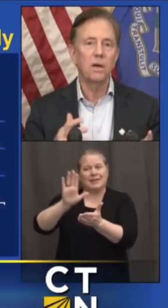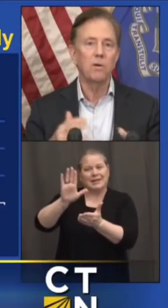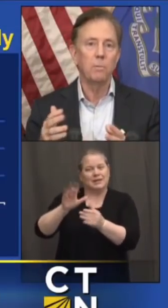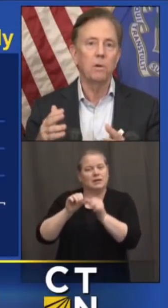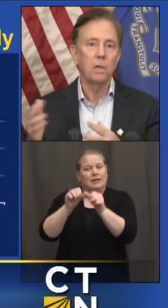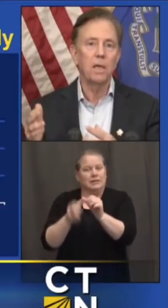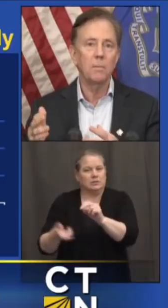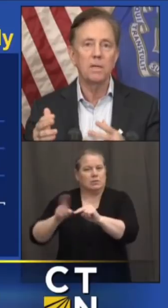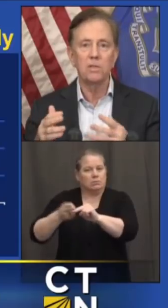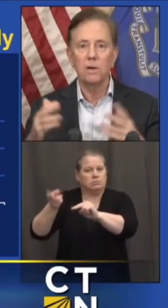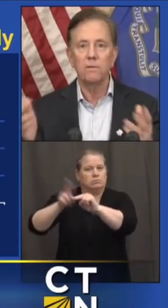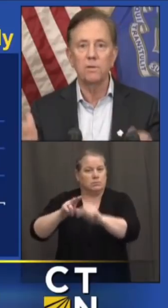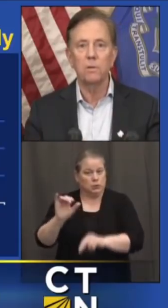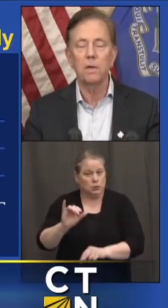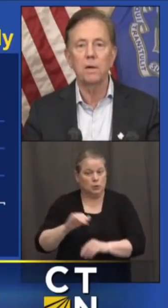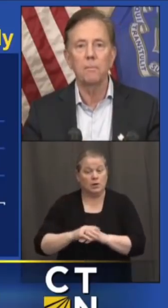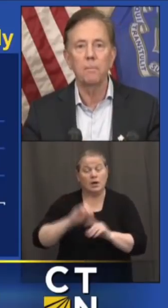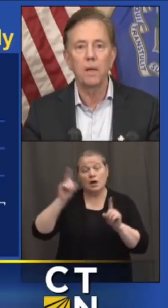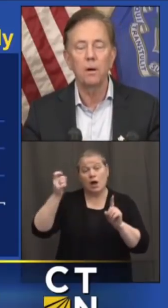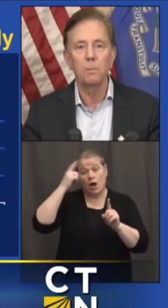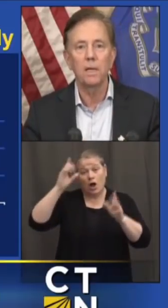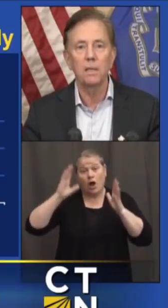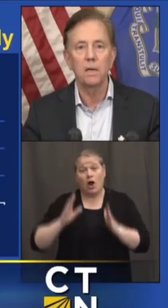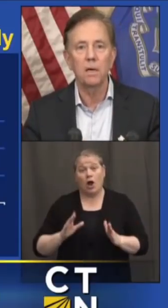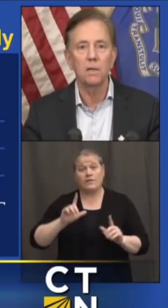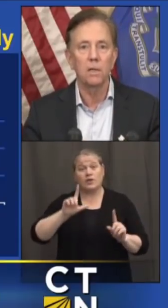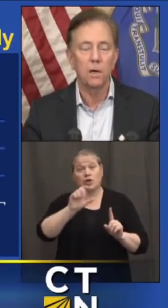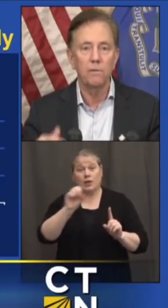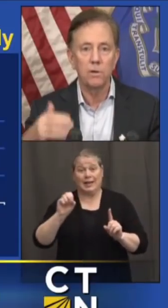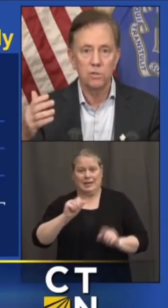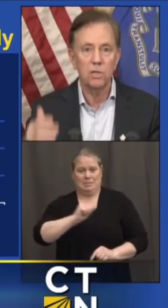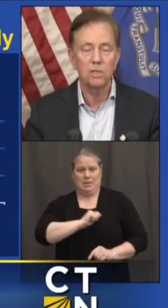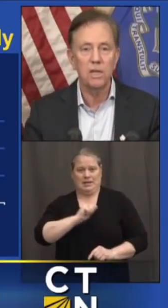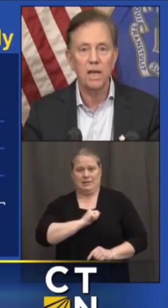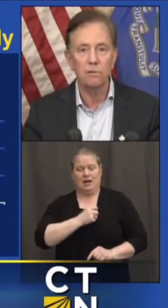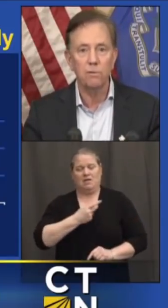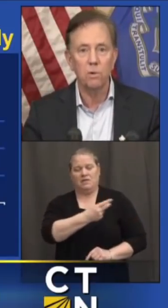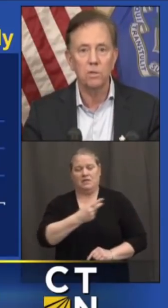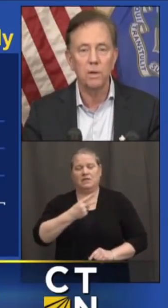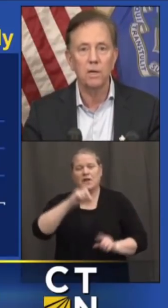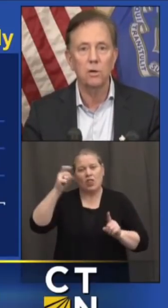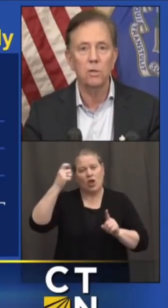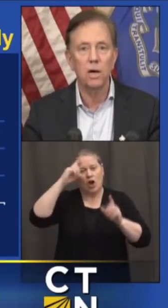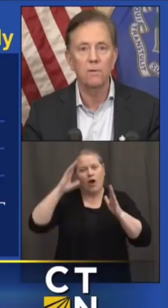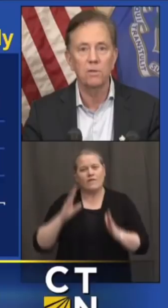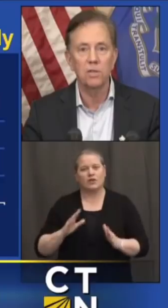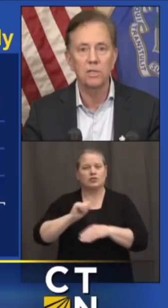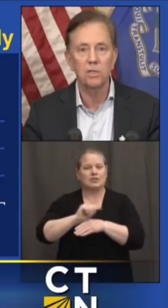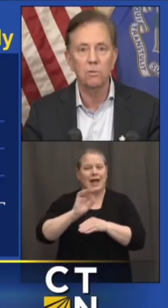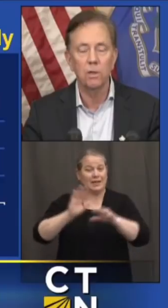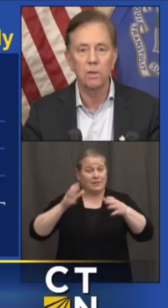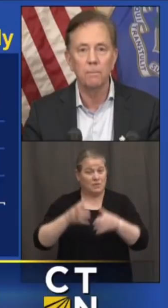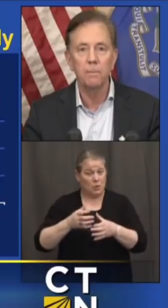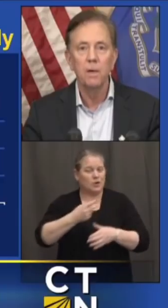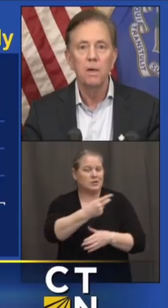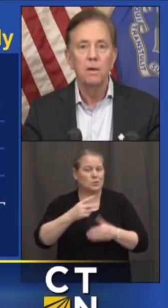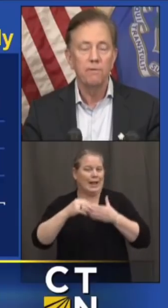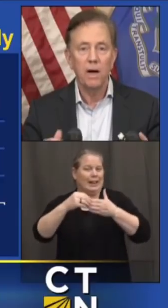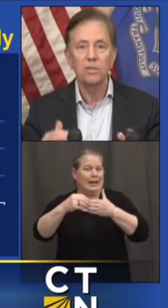tell you, Governor Bill Lee and myself, as we help lead the governor's task force, we had a good conversation